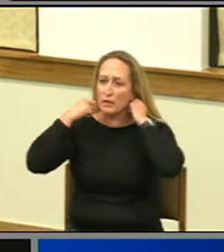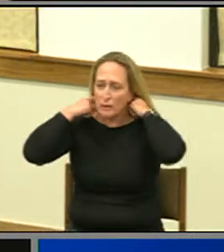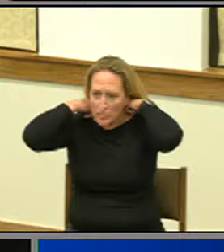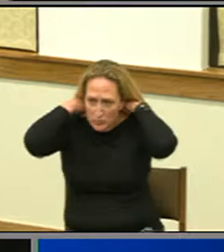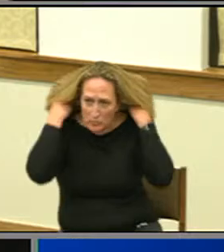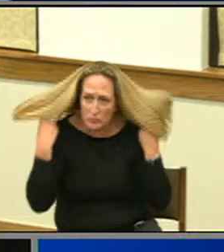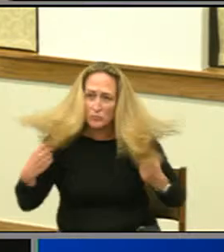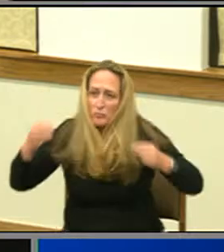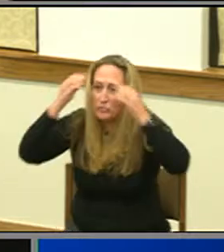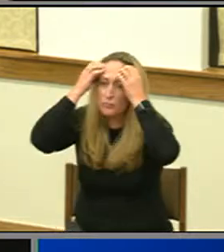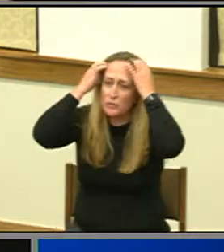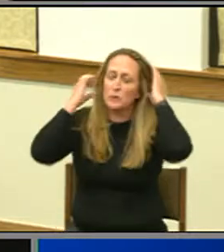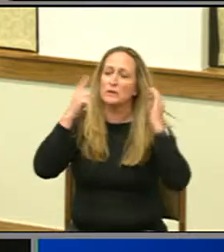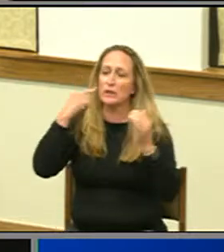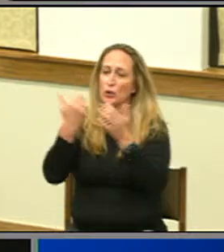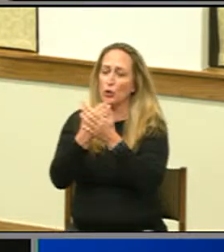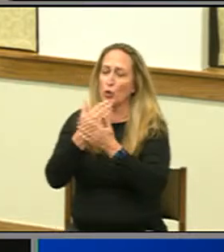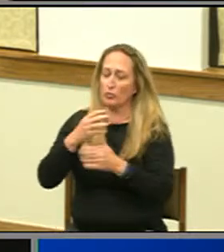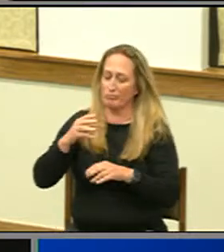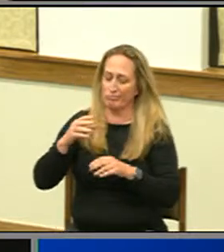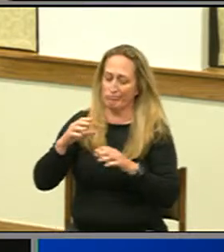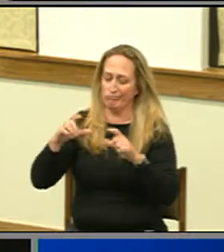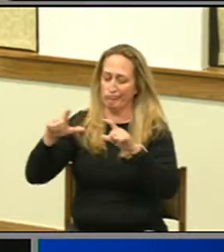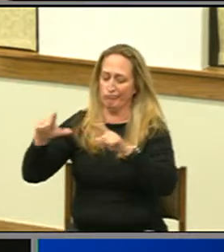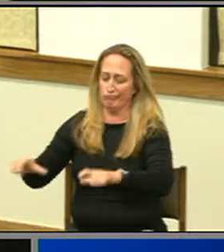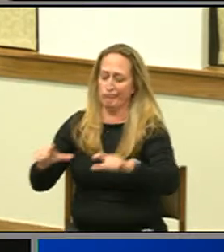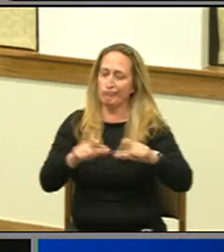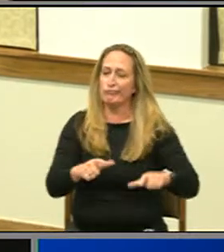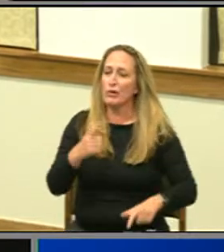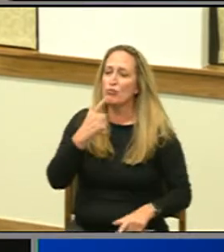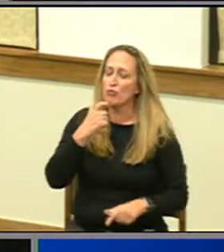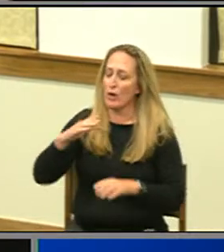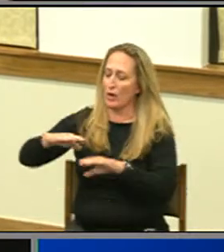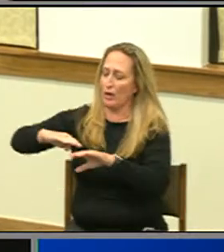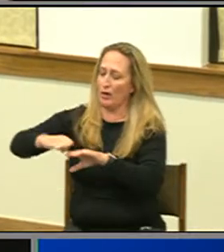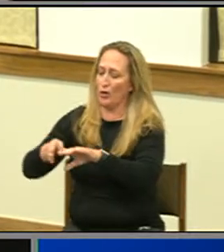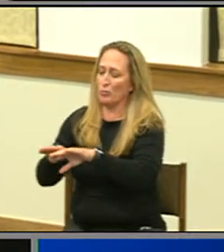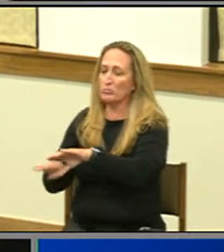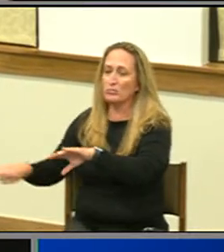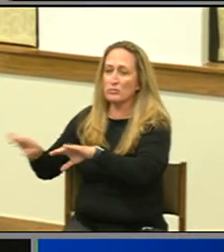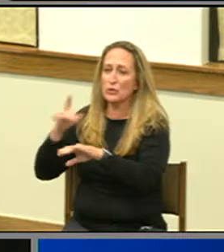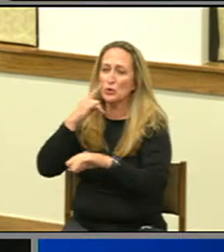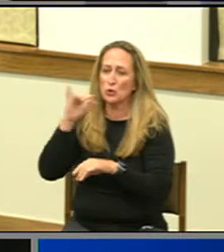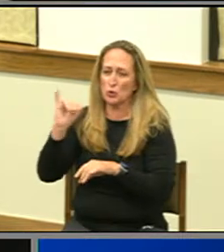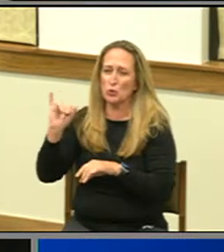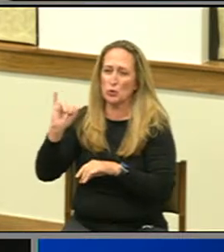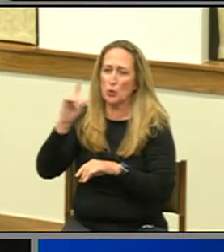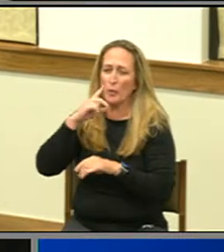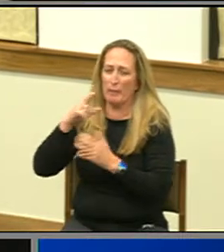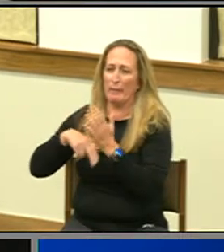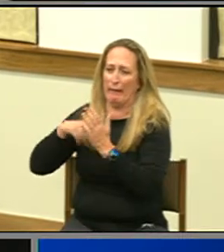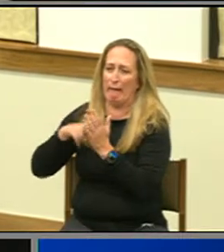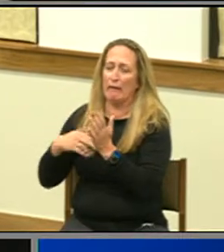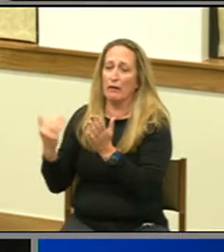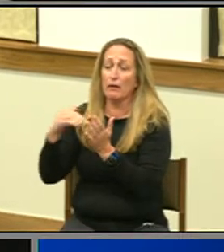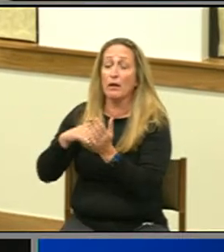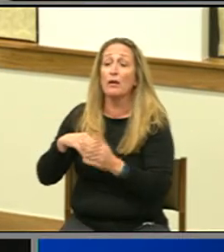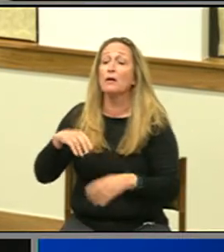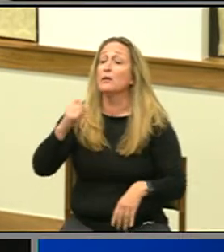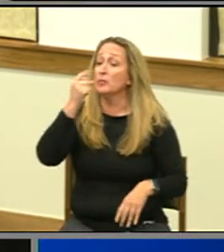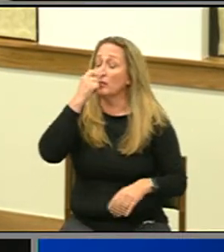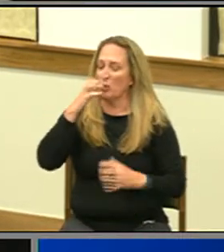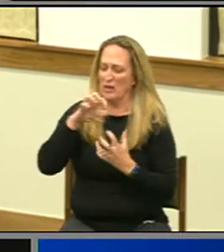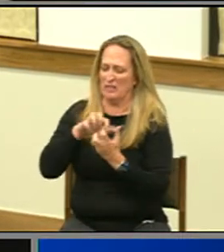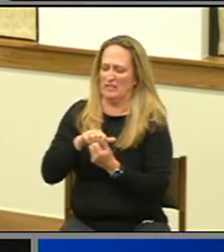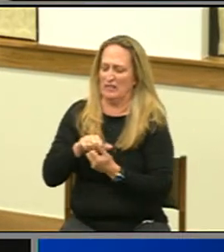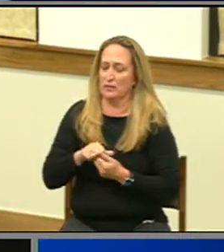markers, and the red curbs in the project area will be repainted. So when we grind the